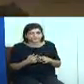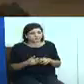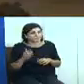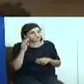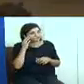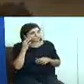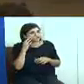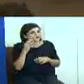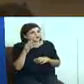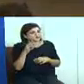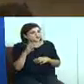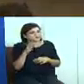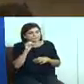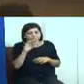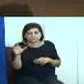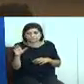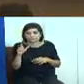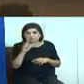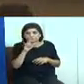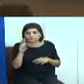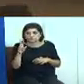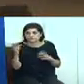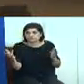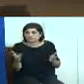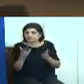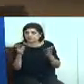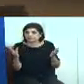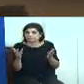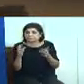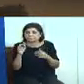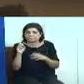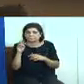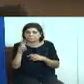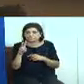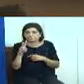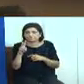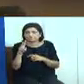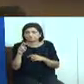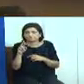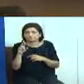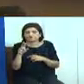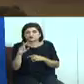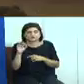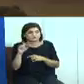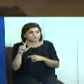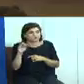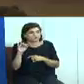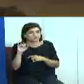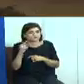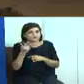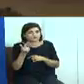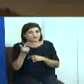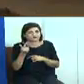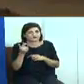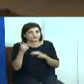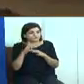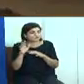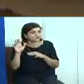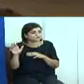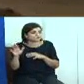We know by MCC Las Vegas being present, the Reverend Robert Fleming sends his. We understand